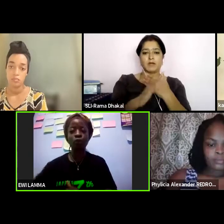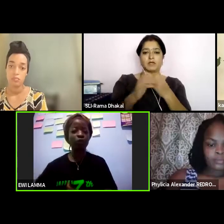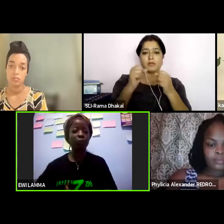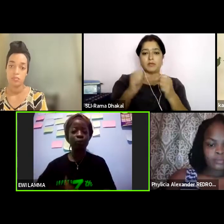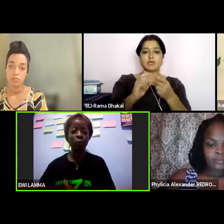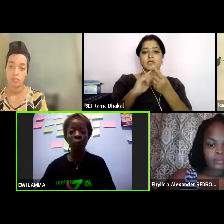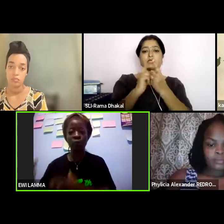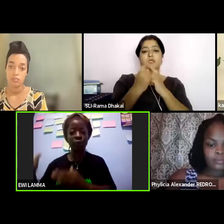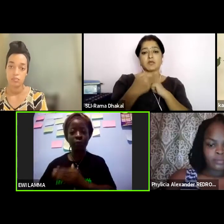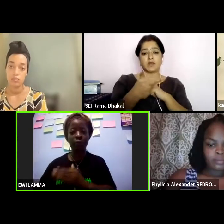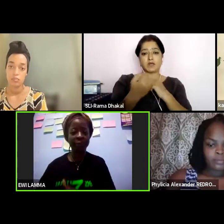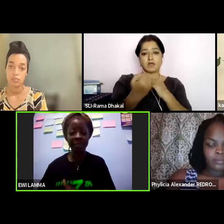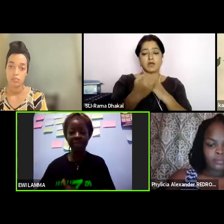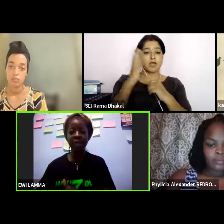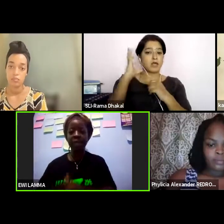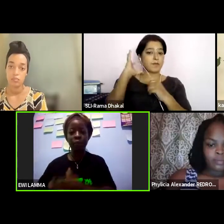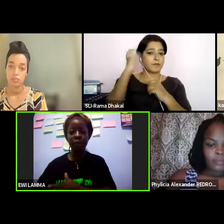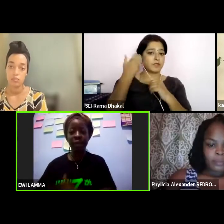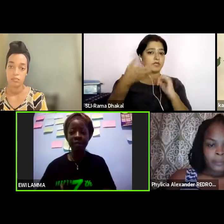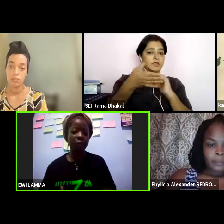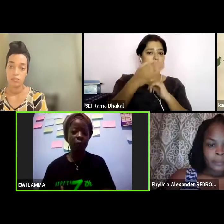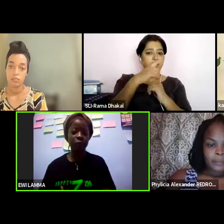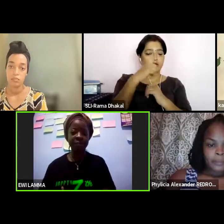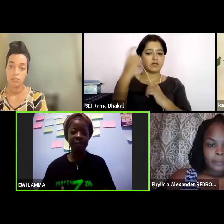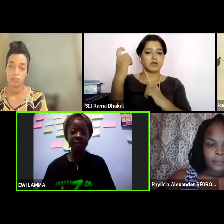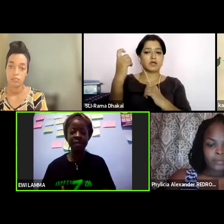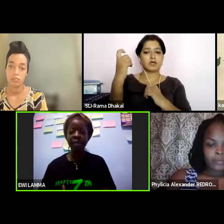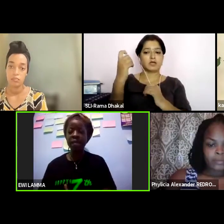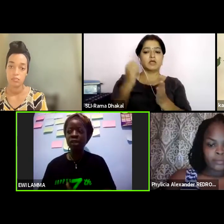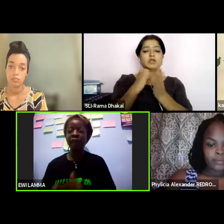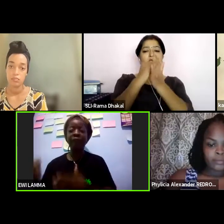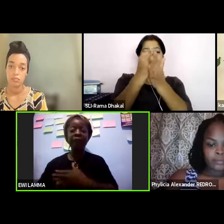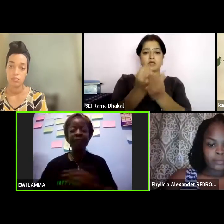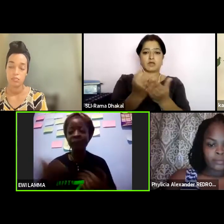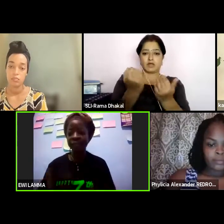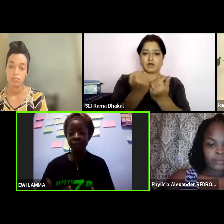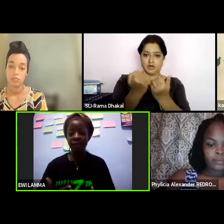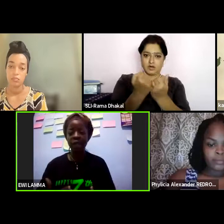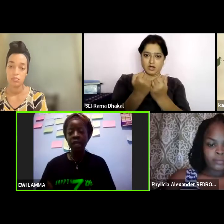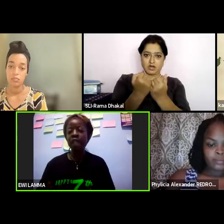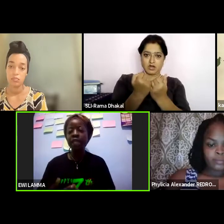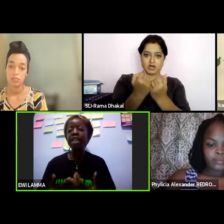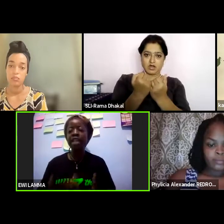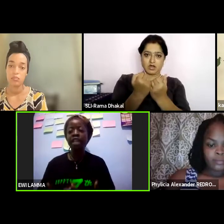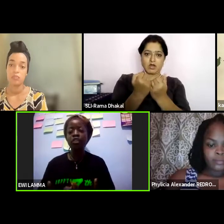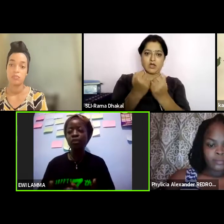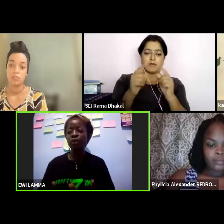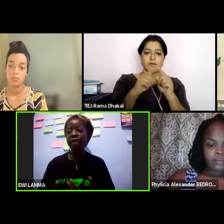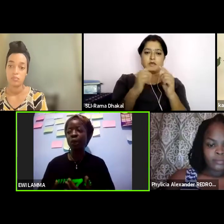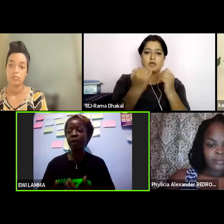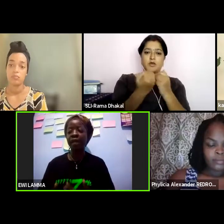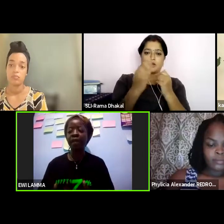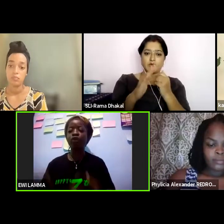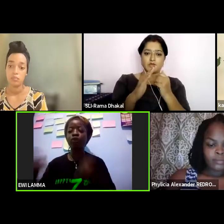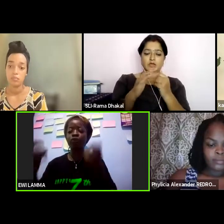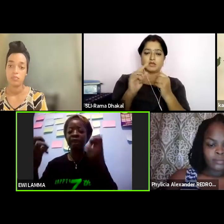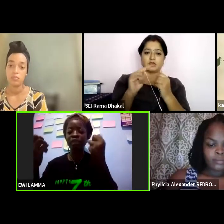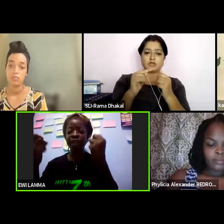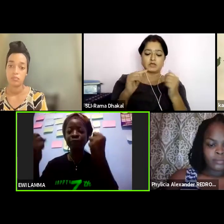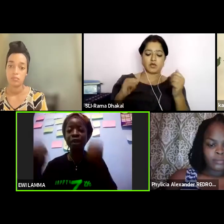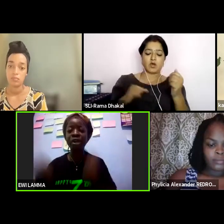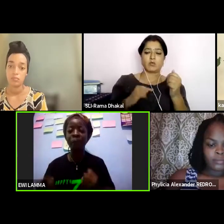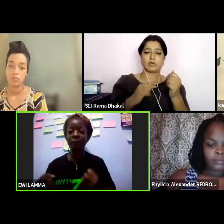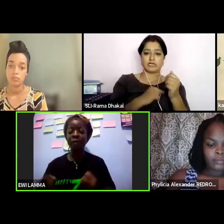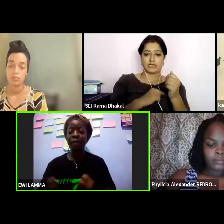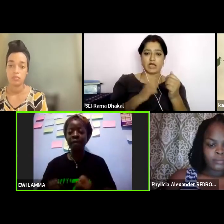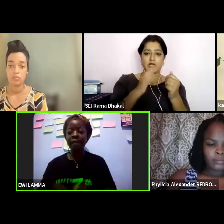go through some protocols or bureaucratic processes, and vice versa. In that case, you know that, okay,